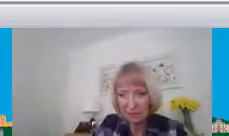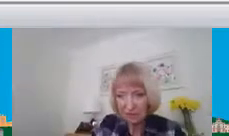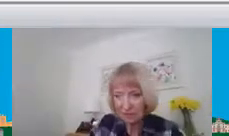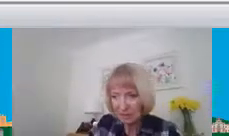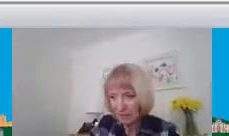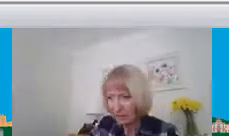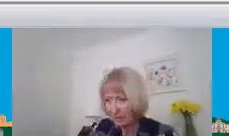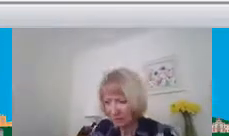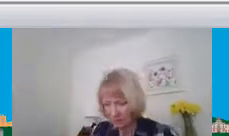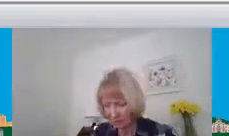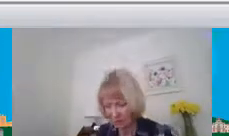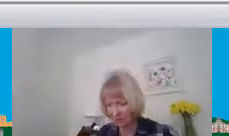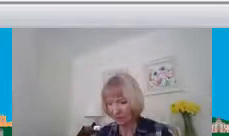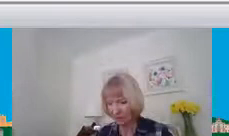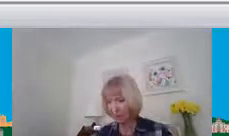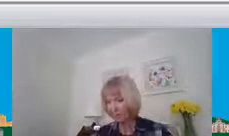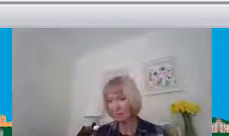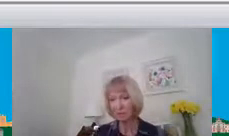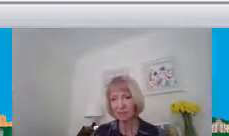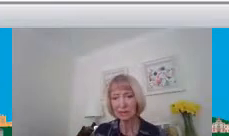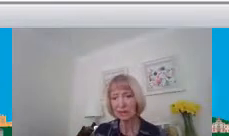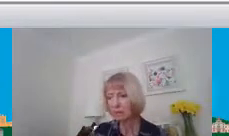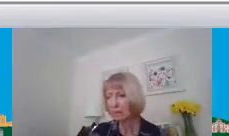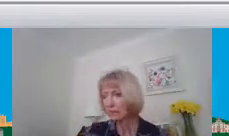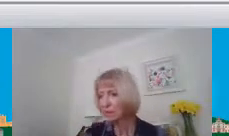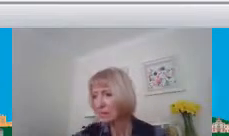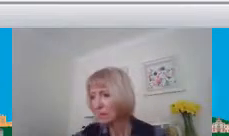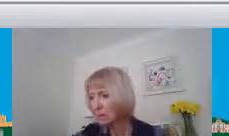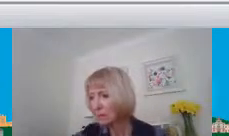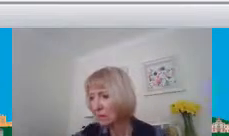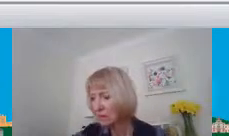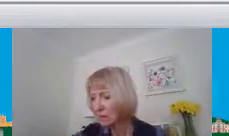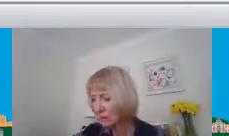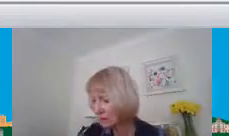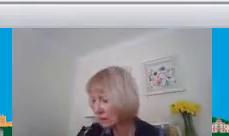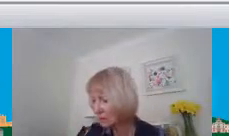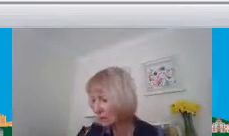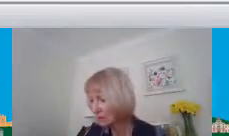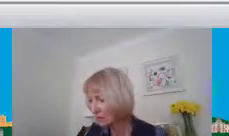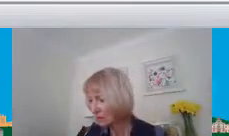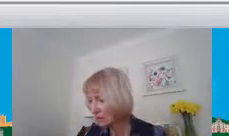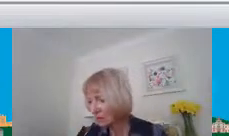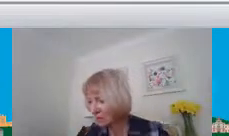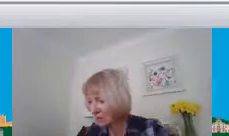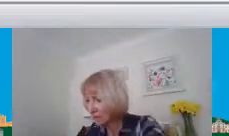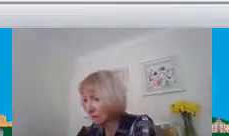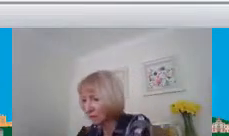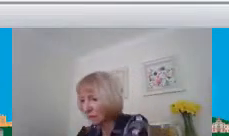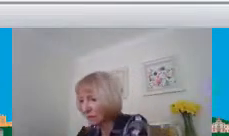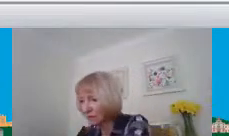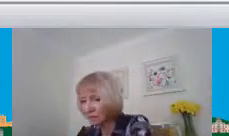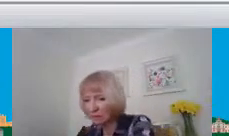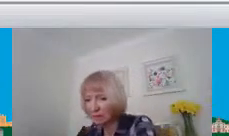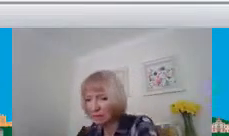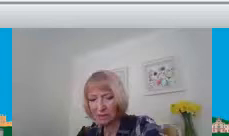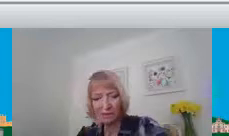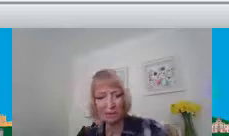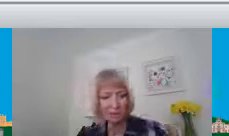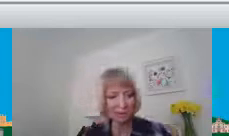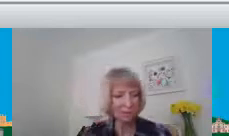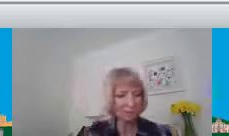bit further at Chesterfield Royal. So one of the things we did during COVID-19 was clinically triage all the referrals that were coming